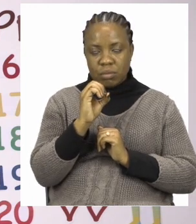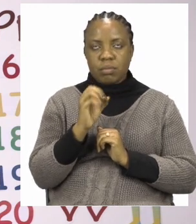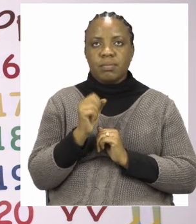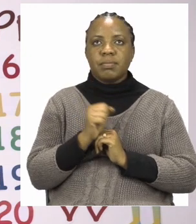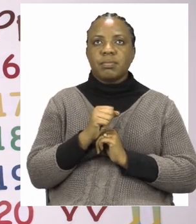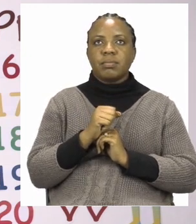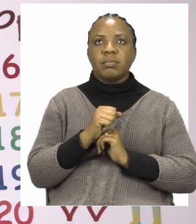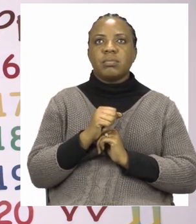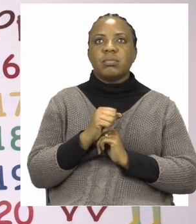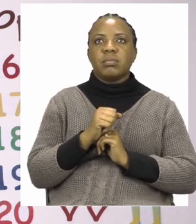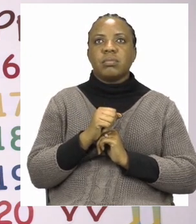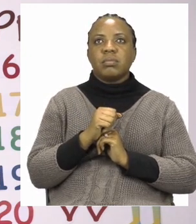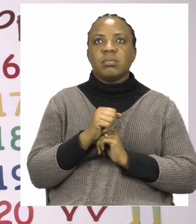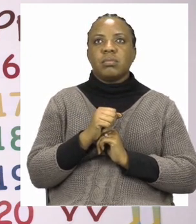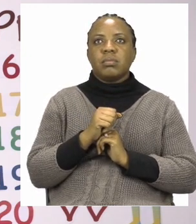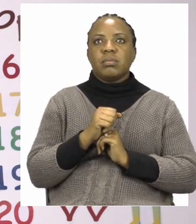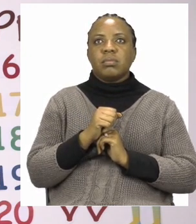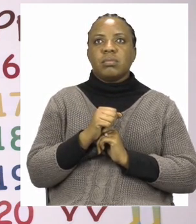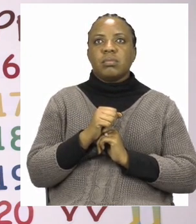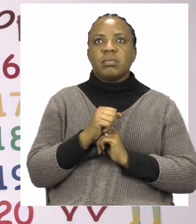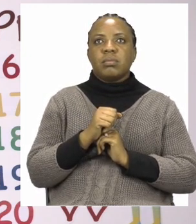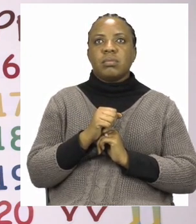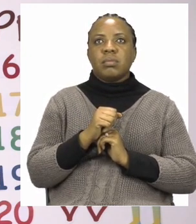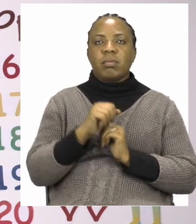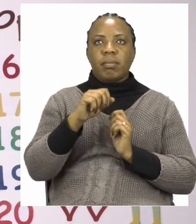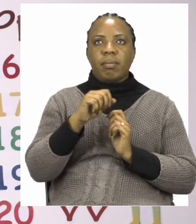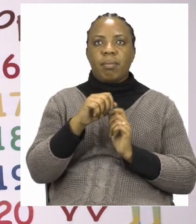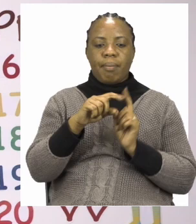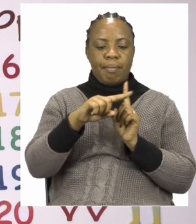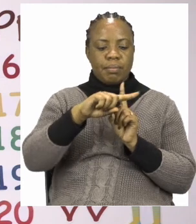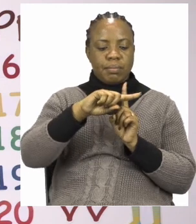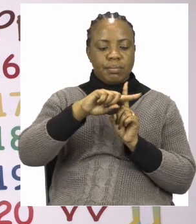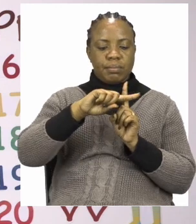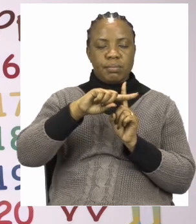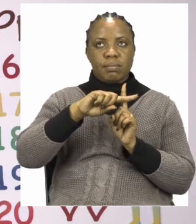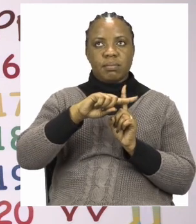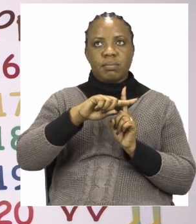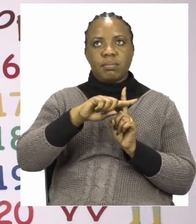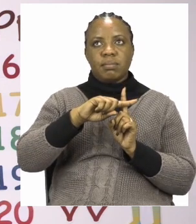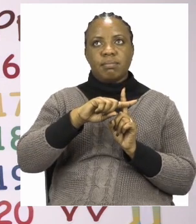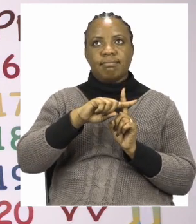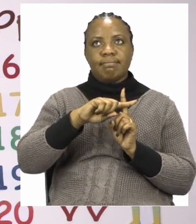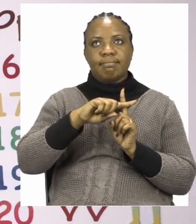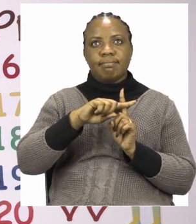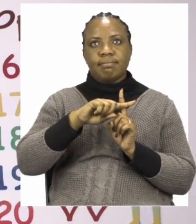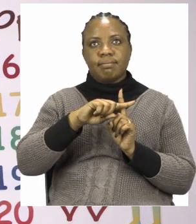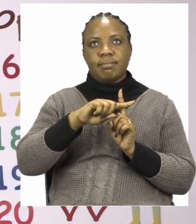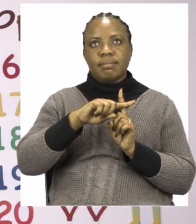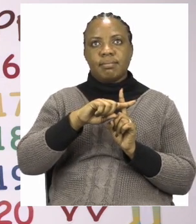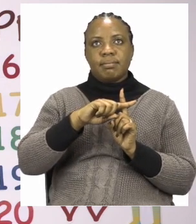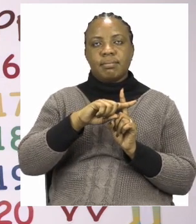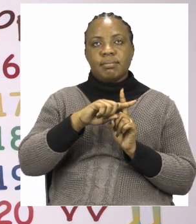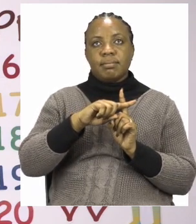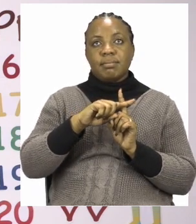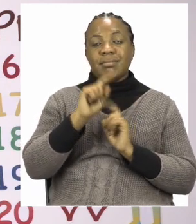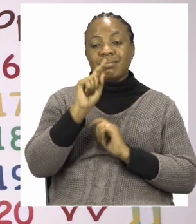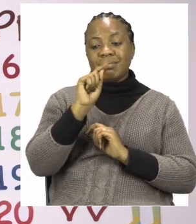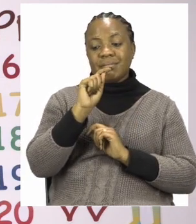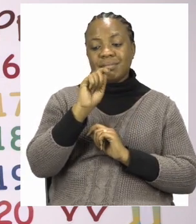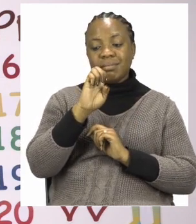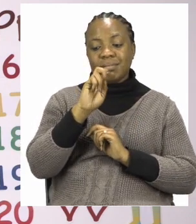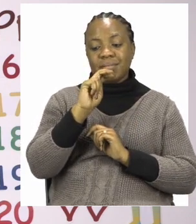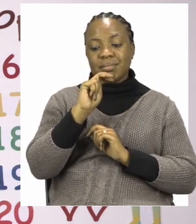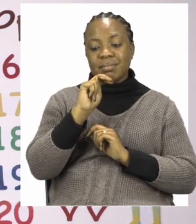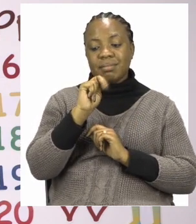200. We're going to continue by adding and saying plus, then we move to our